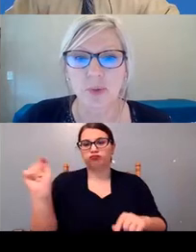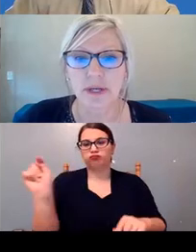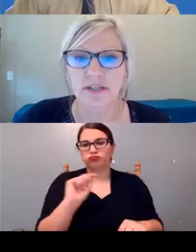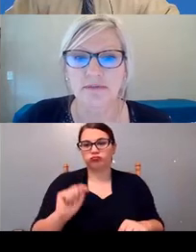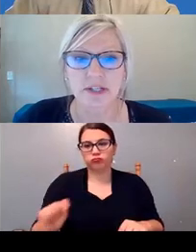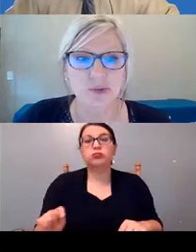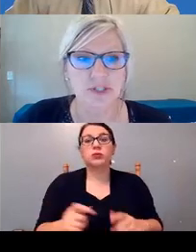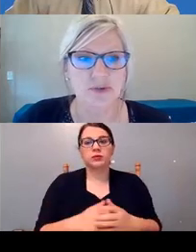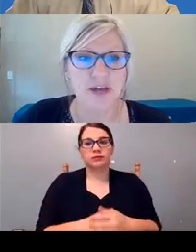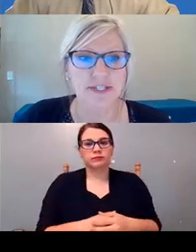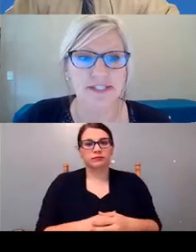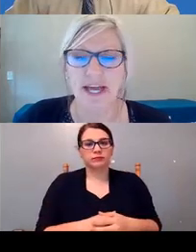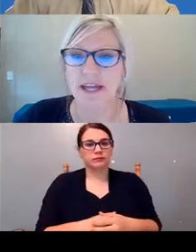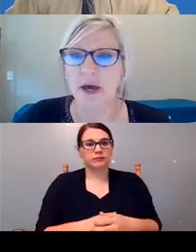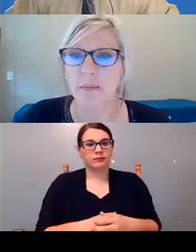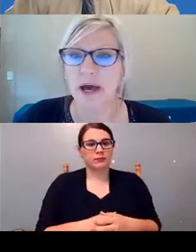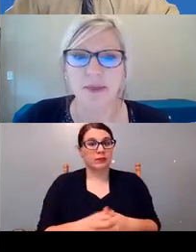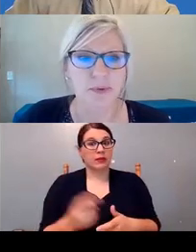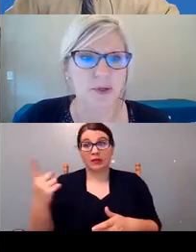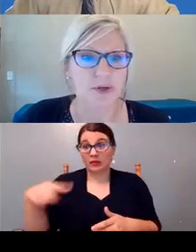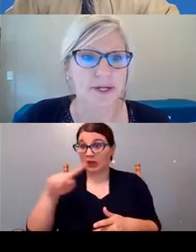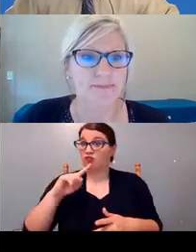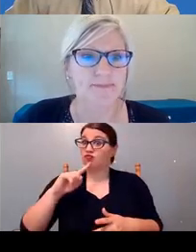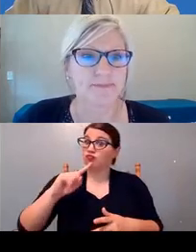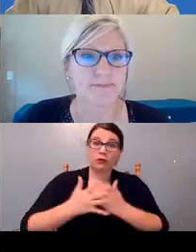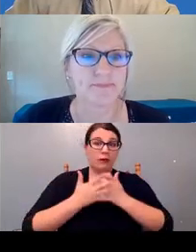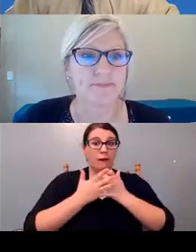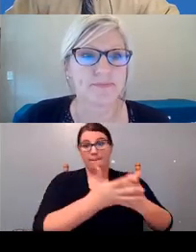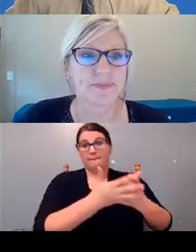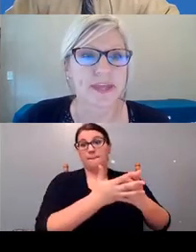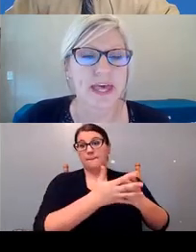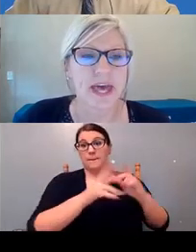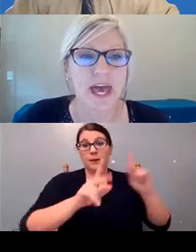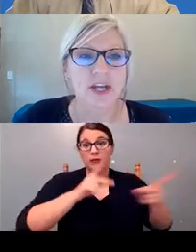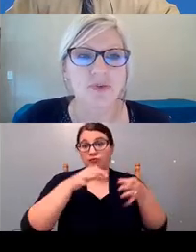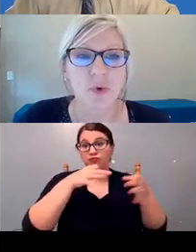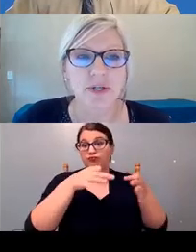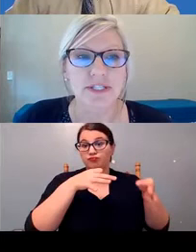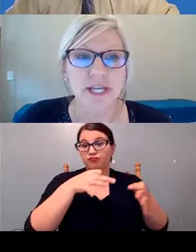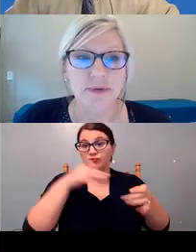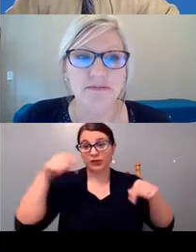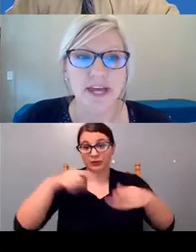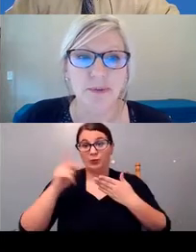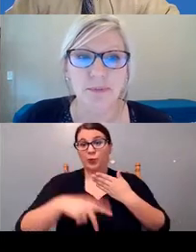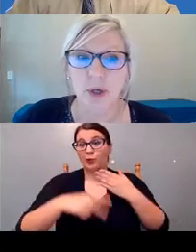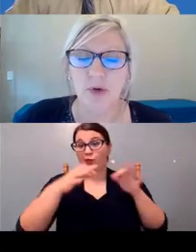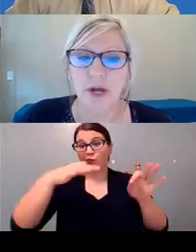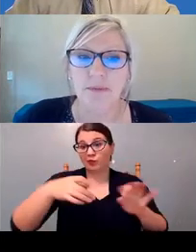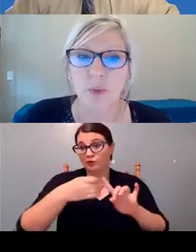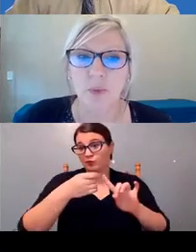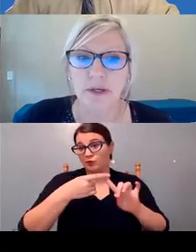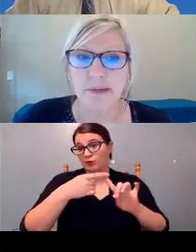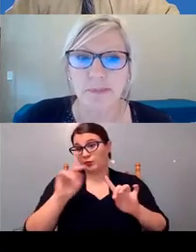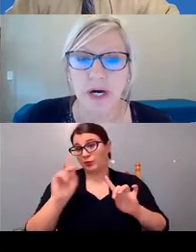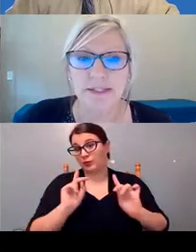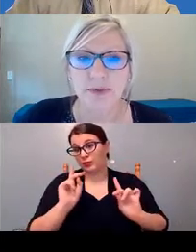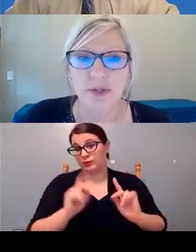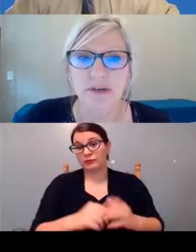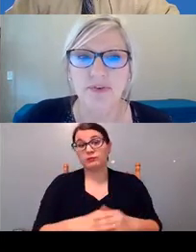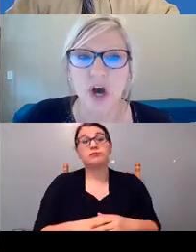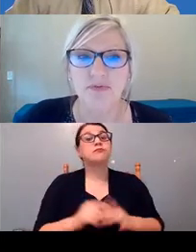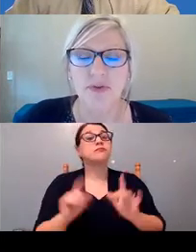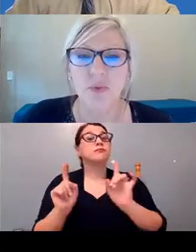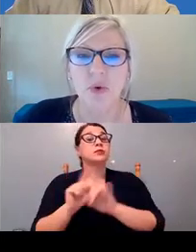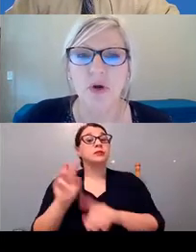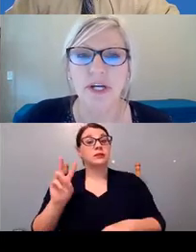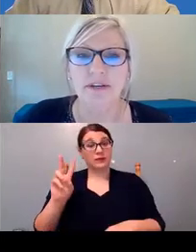in informing individuals around the state about the program. And of course, WVABLE program wouldn't be possible